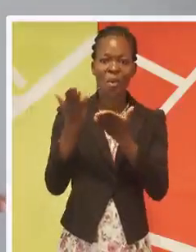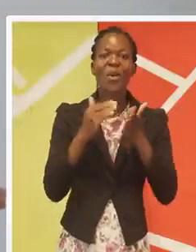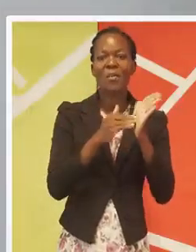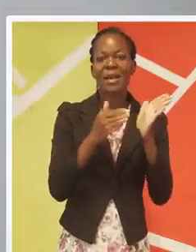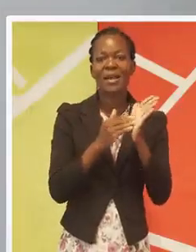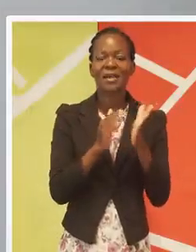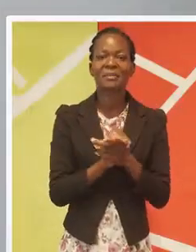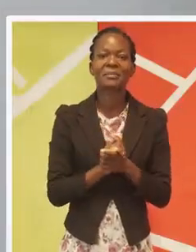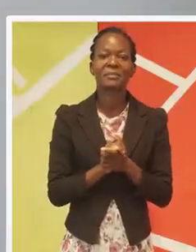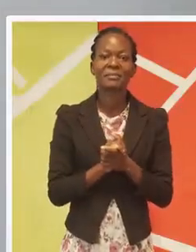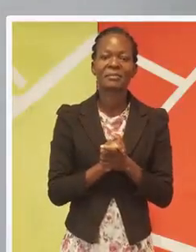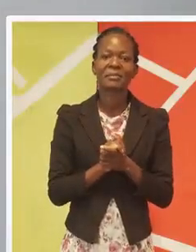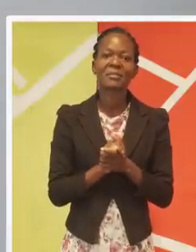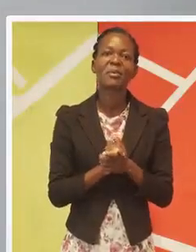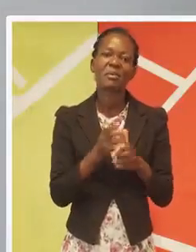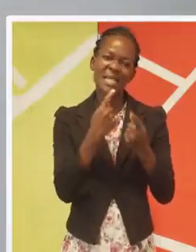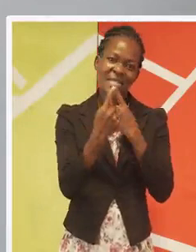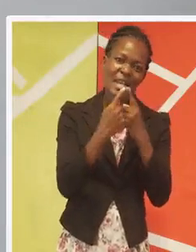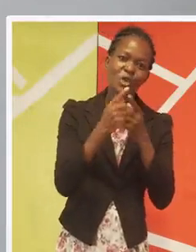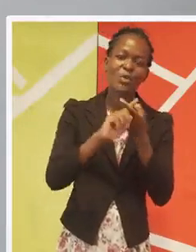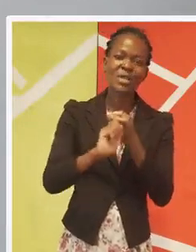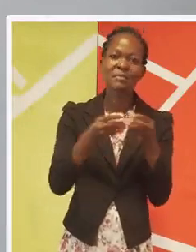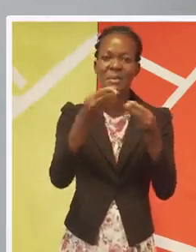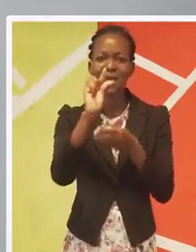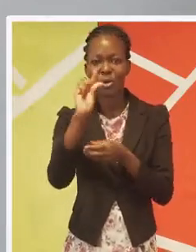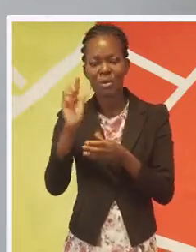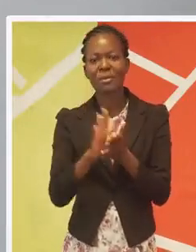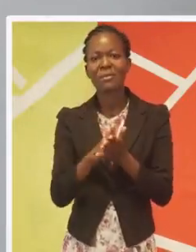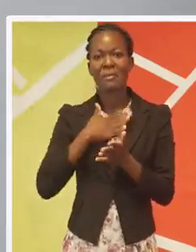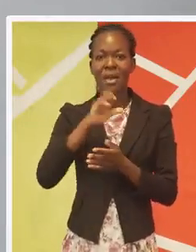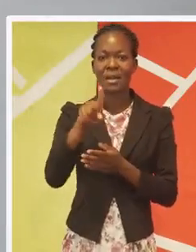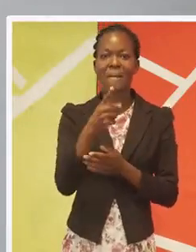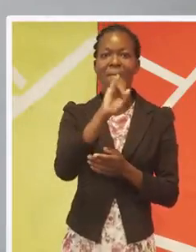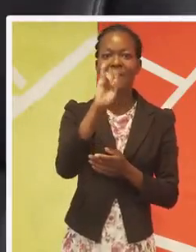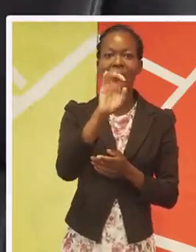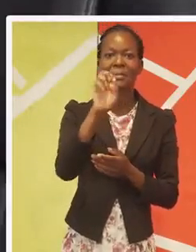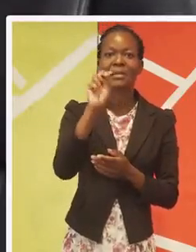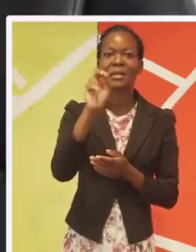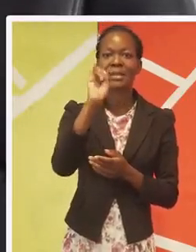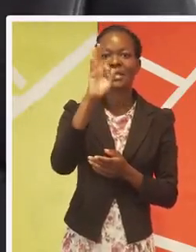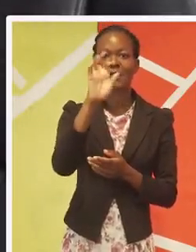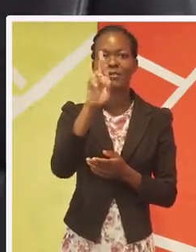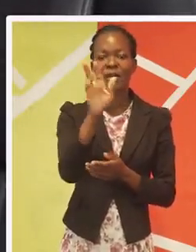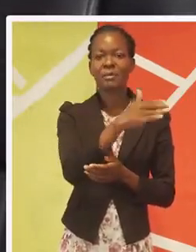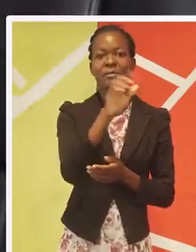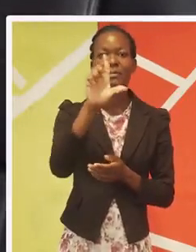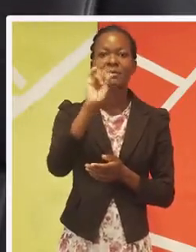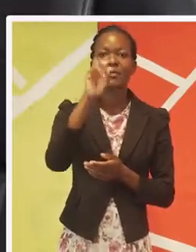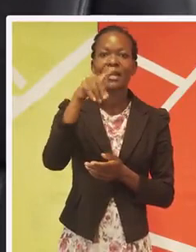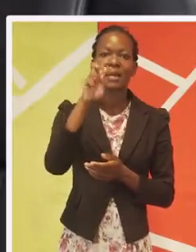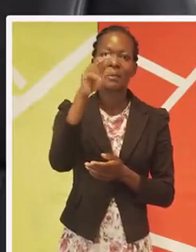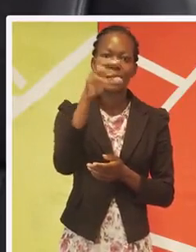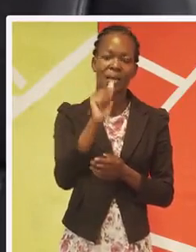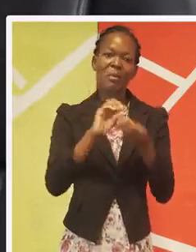Welcome back to the crash course on macroeconomics. My name is Jennifer Libenga and I work with For Equality as